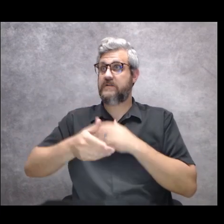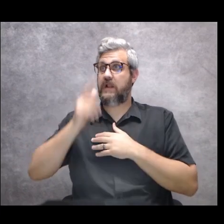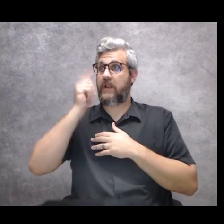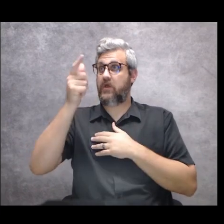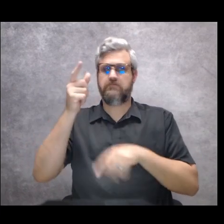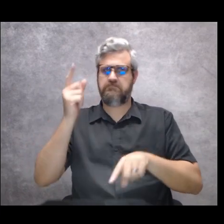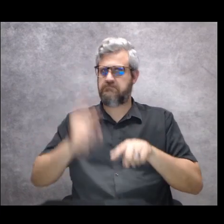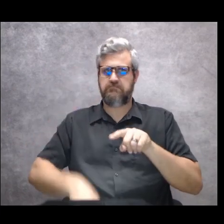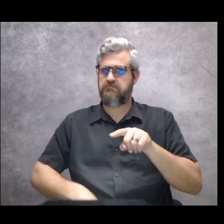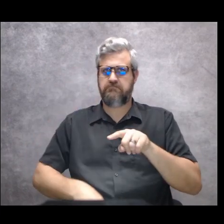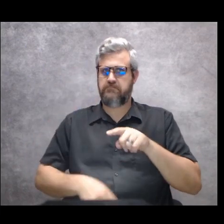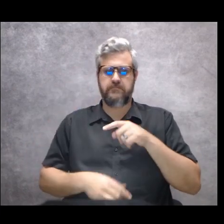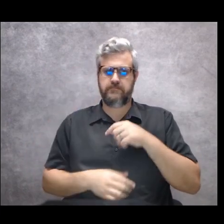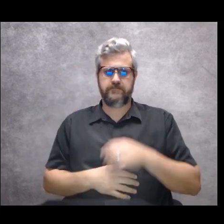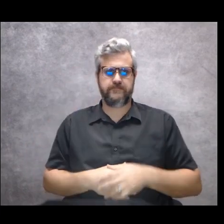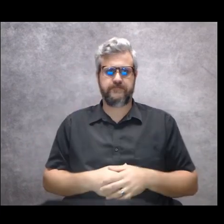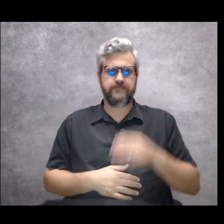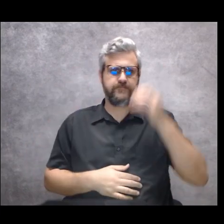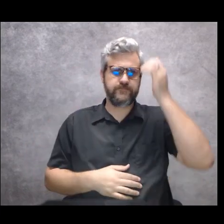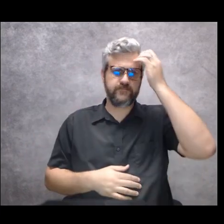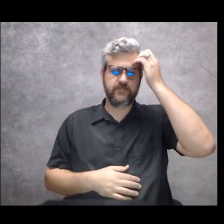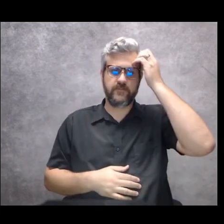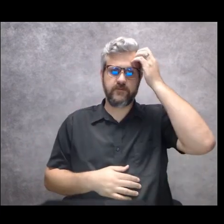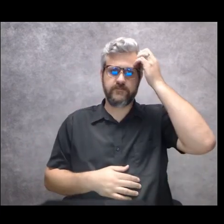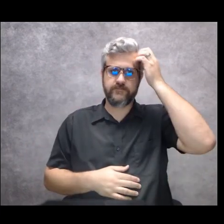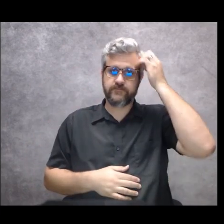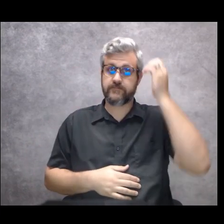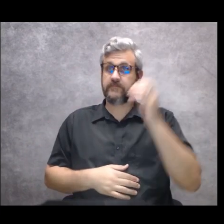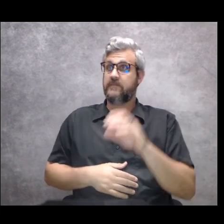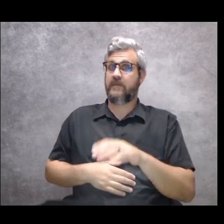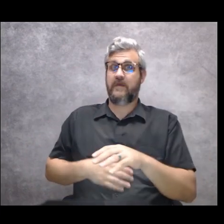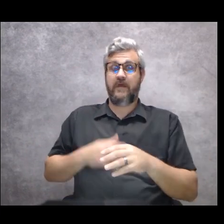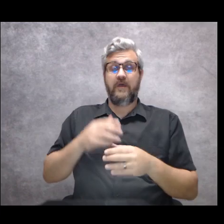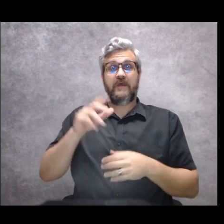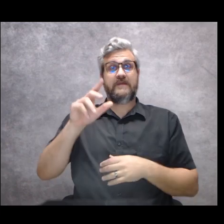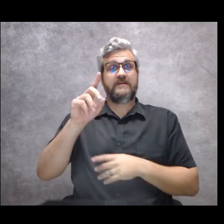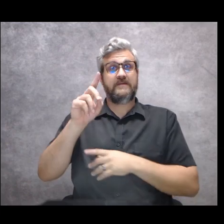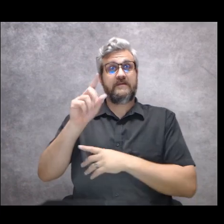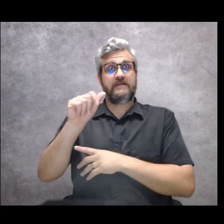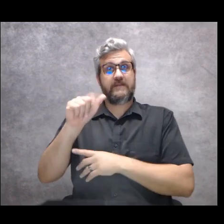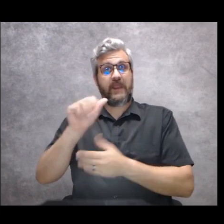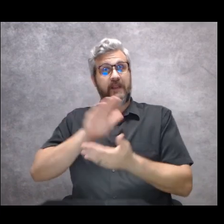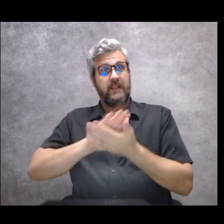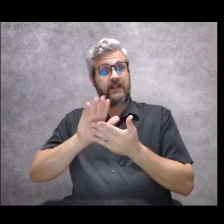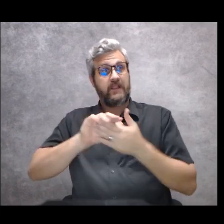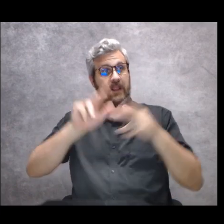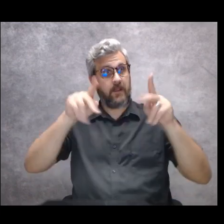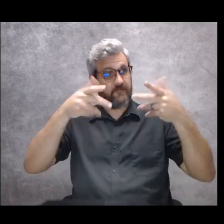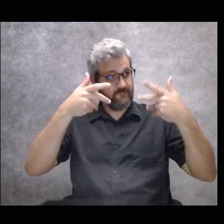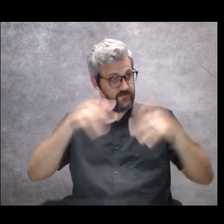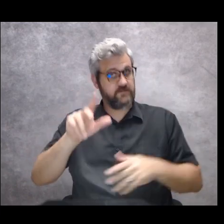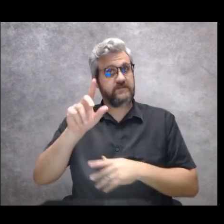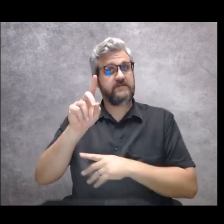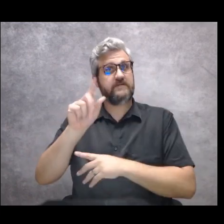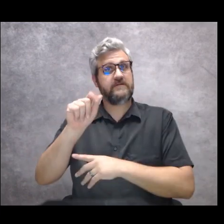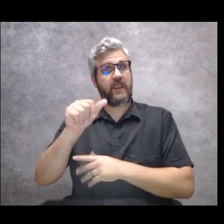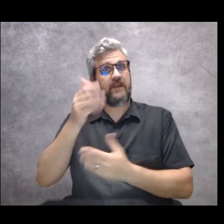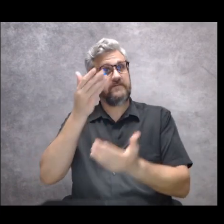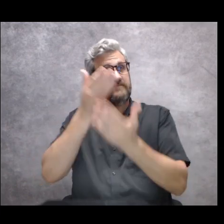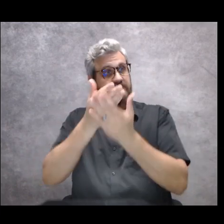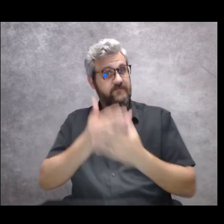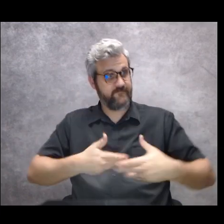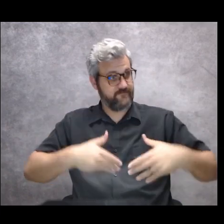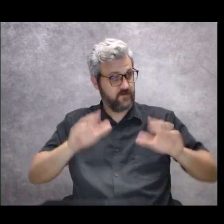Once you have completed data cleanup, data validation, and the annual program evaluation, you will be ready to complete the